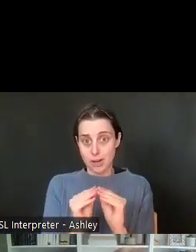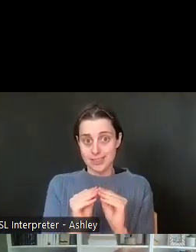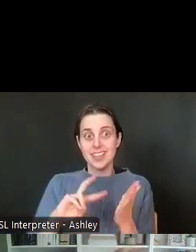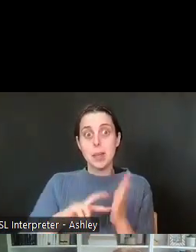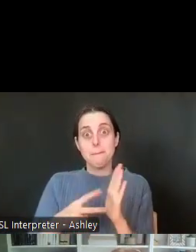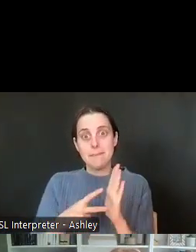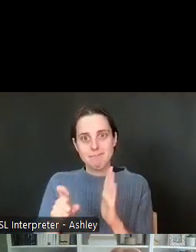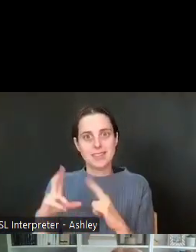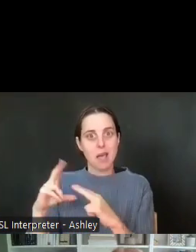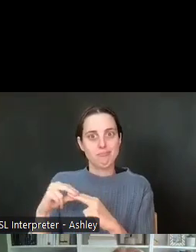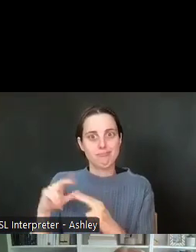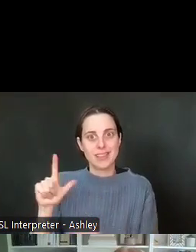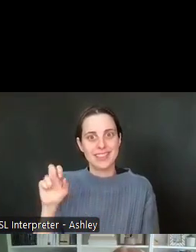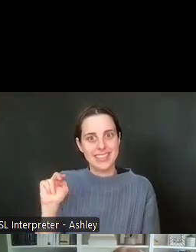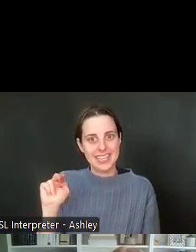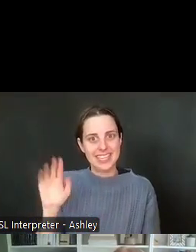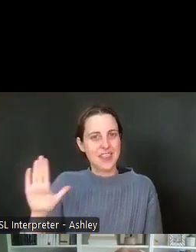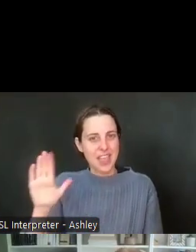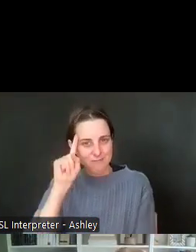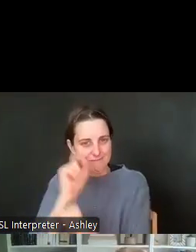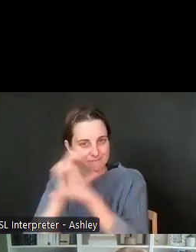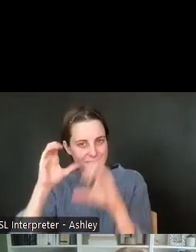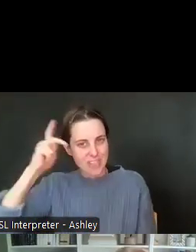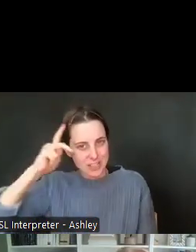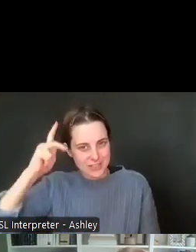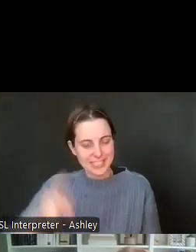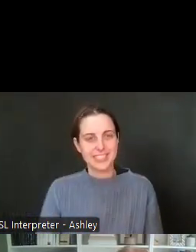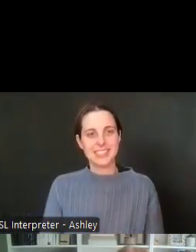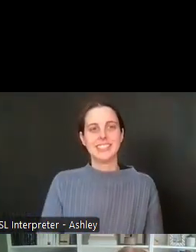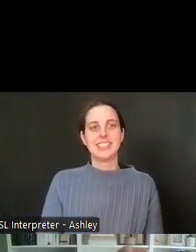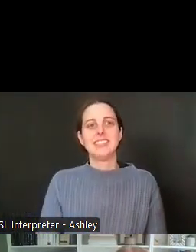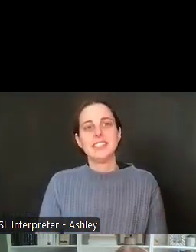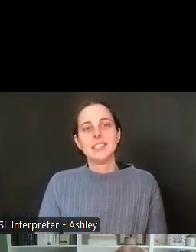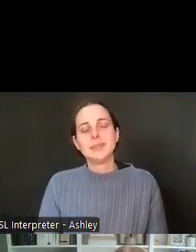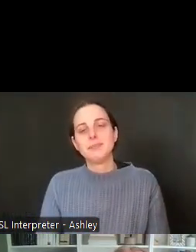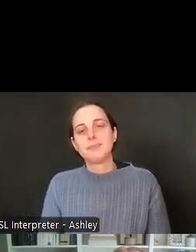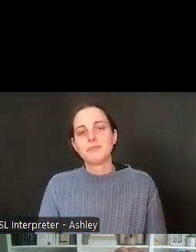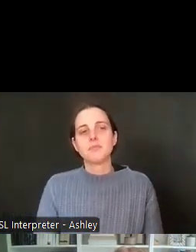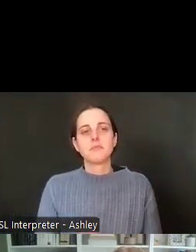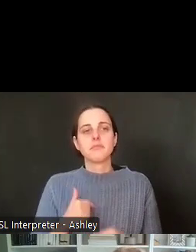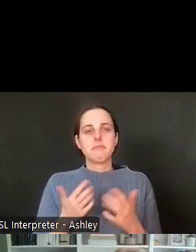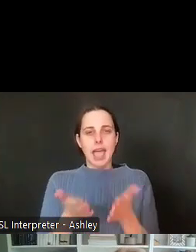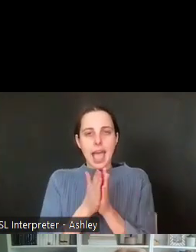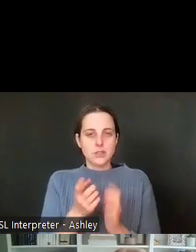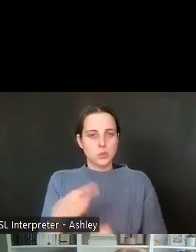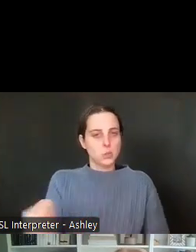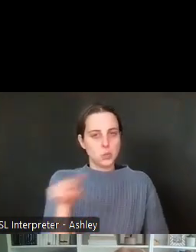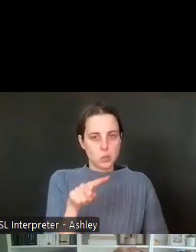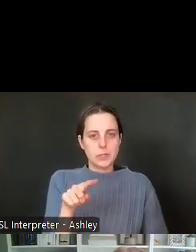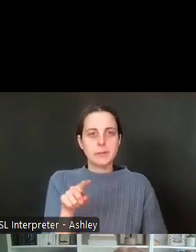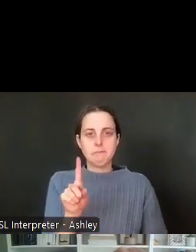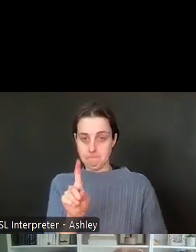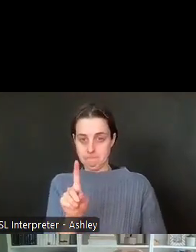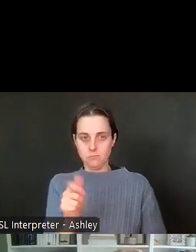with work-life harmony. What I'd like you to do is I would like you to think about what portion